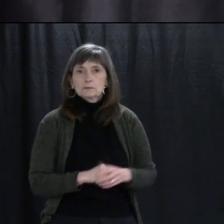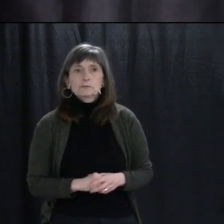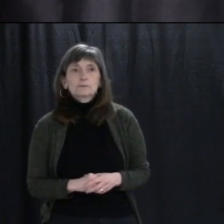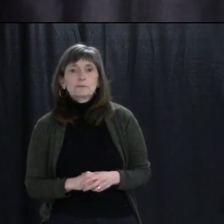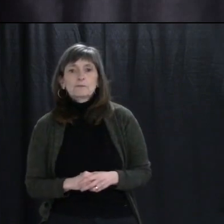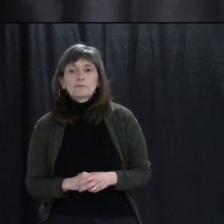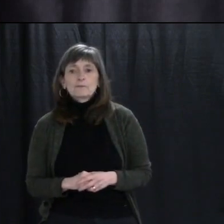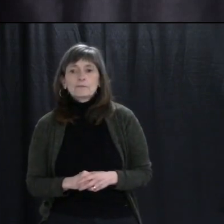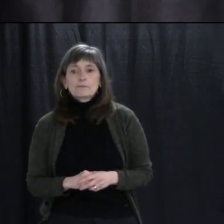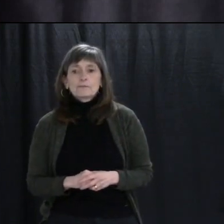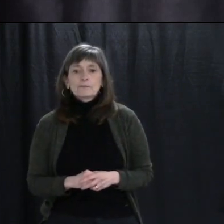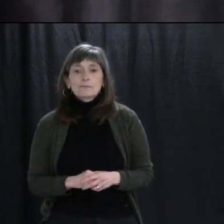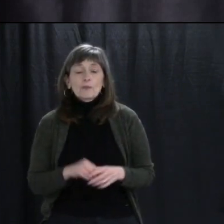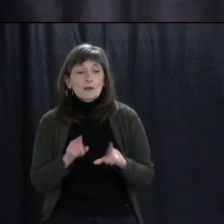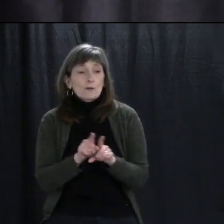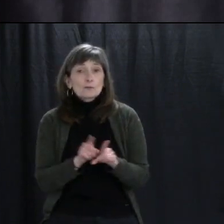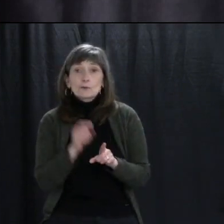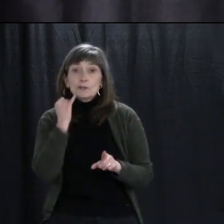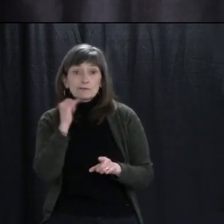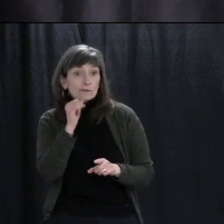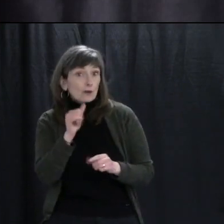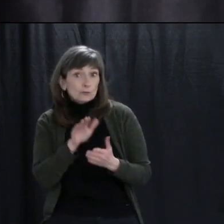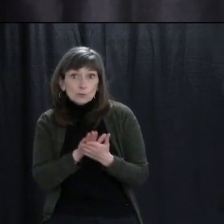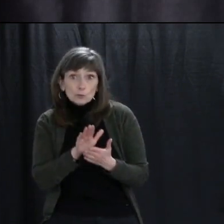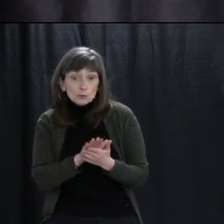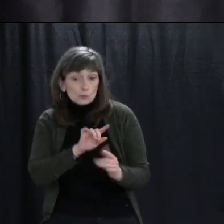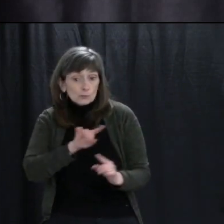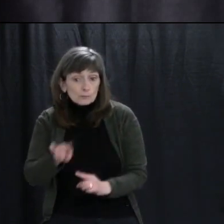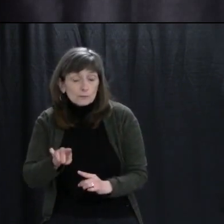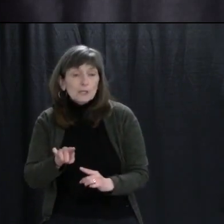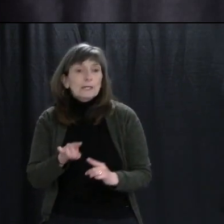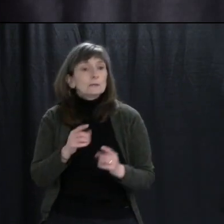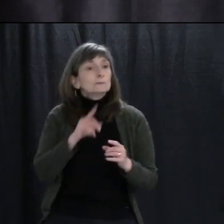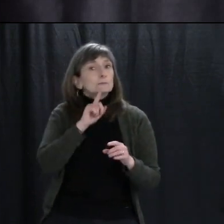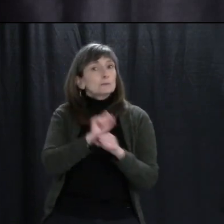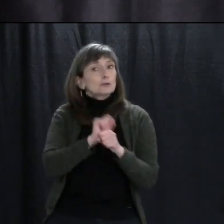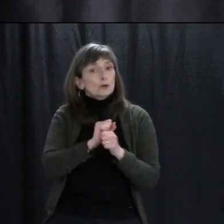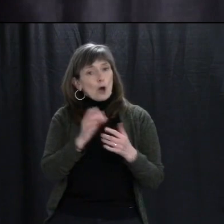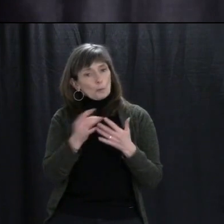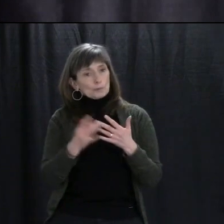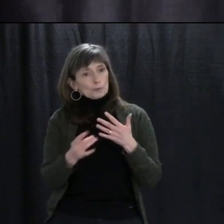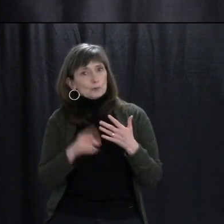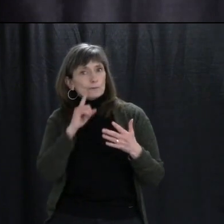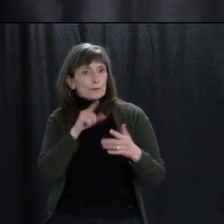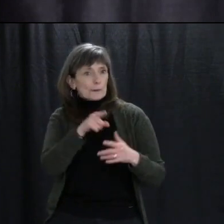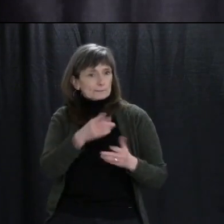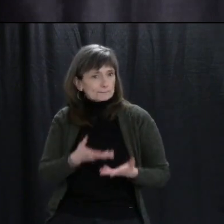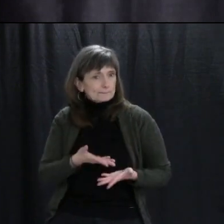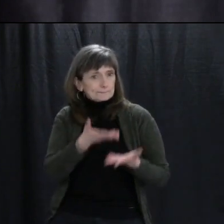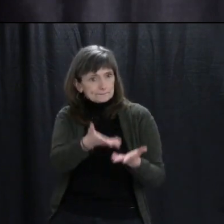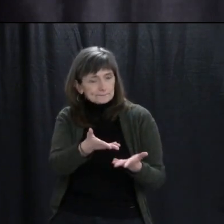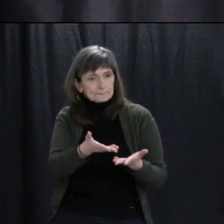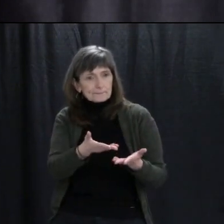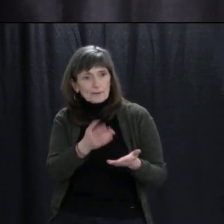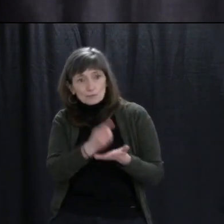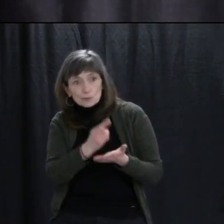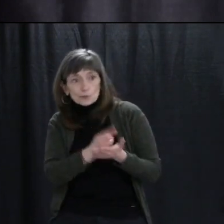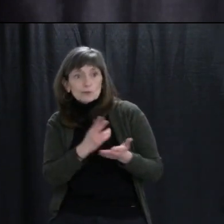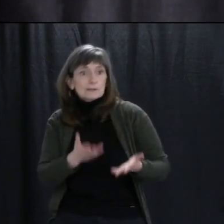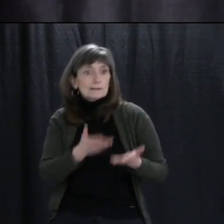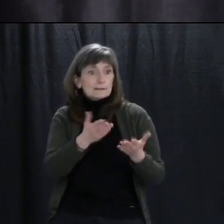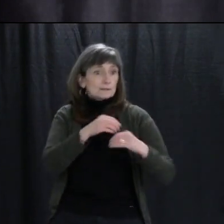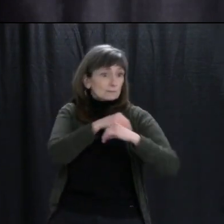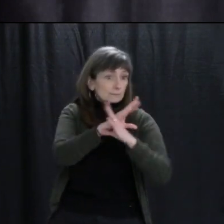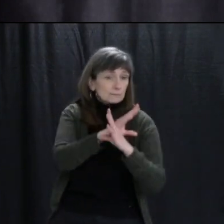give every opportunity to students, to make sure that they have all the resources available to